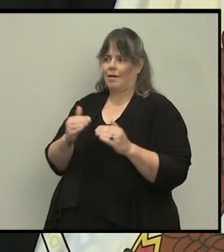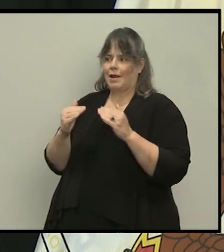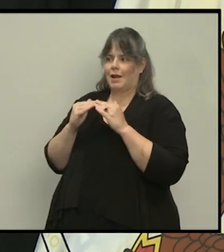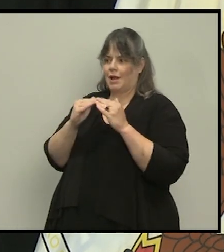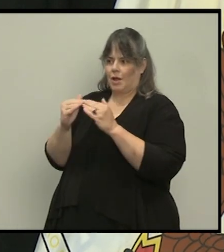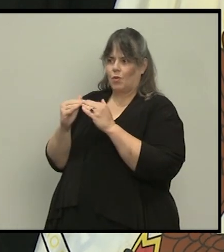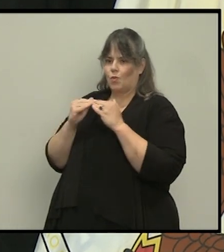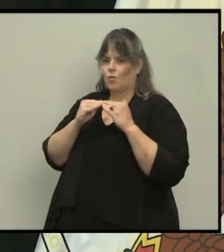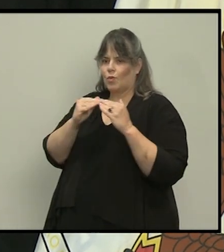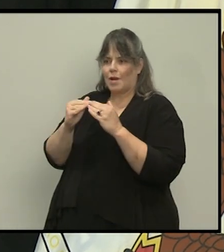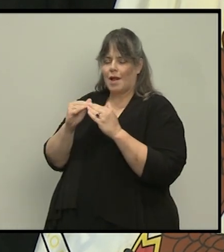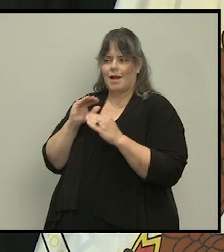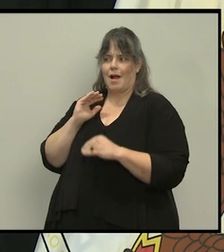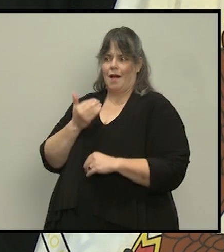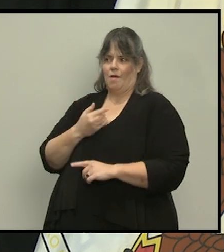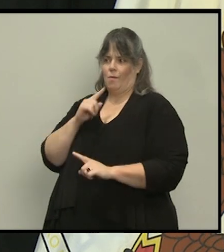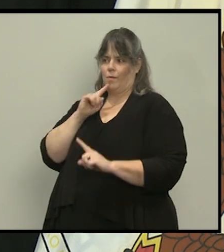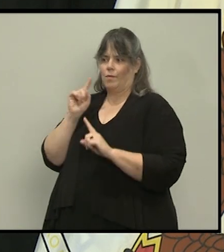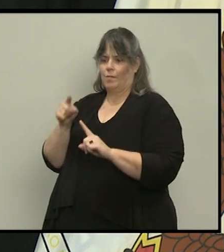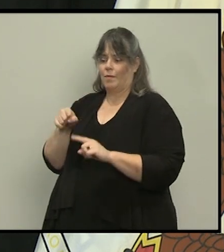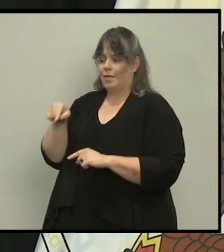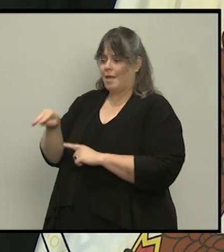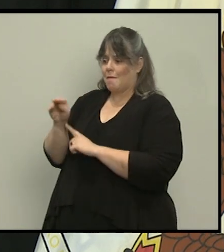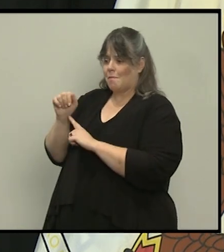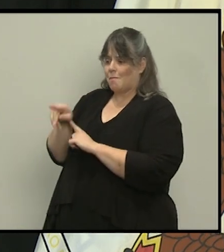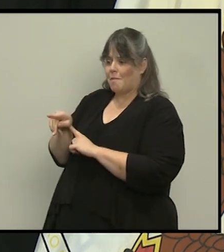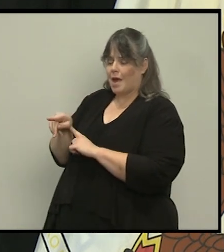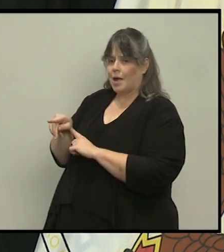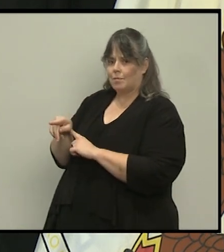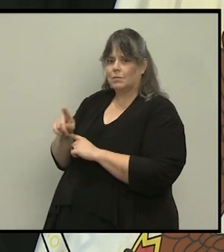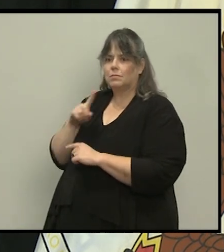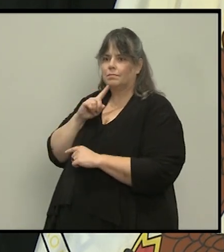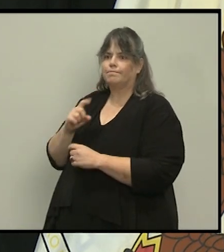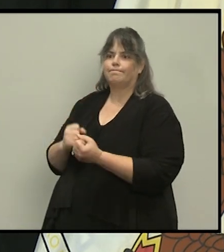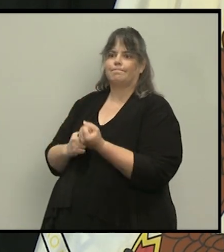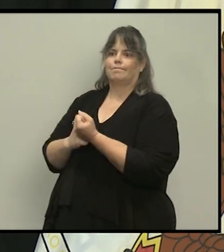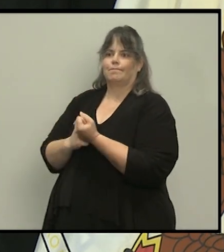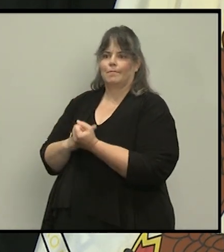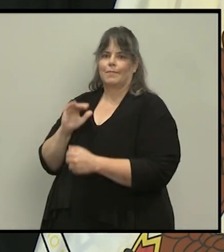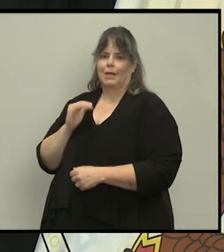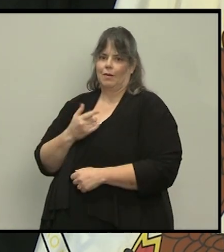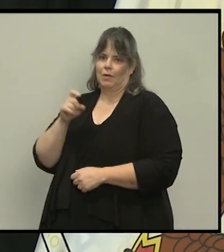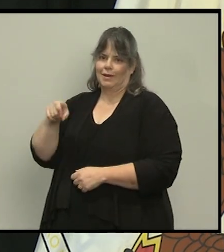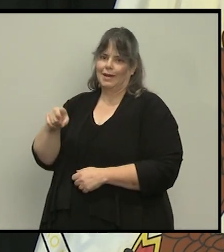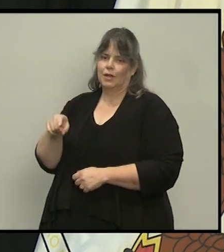response. These maps reinforce our need to continue to do this.